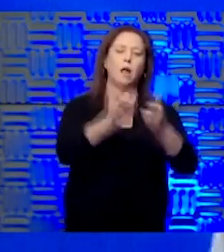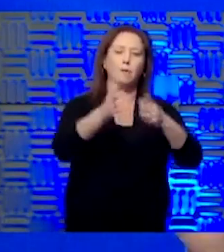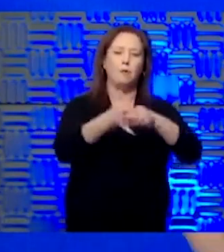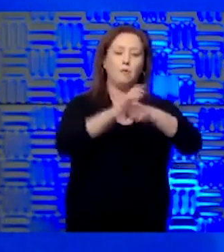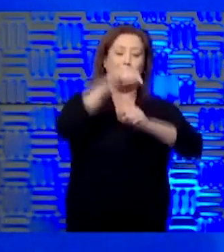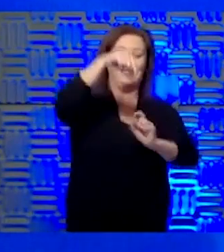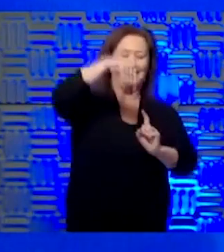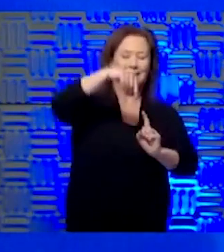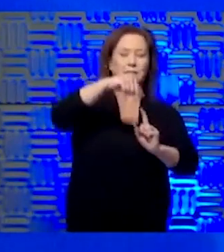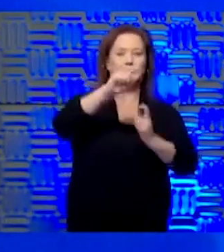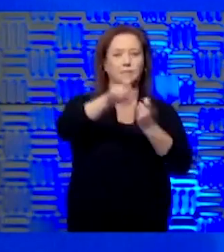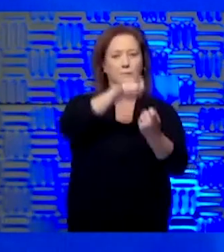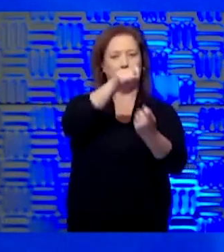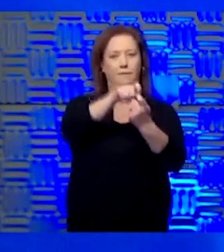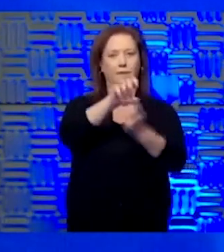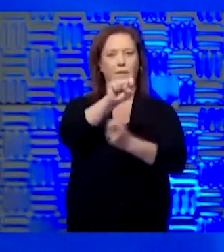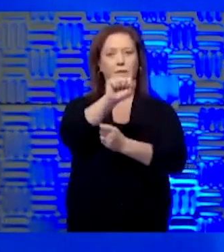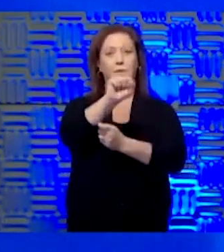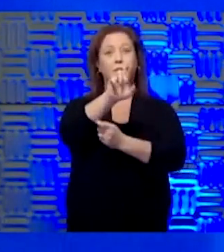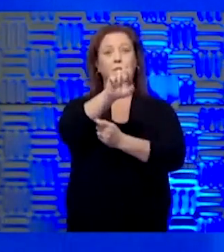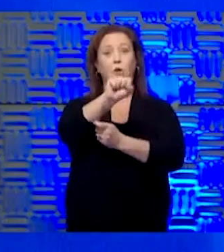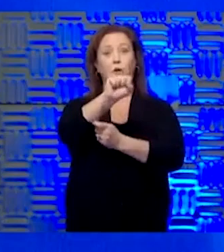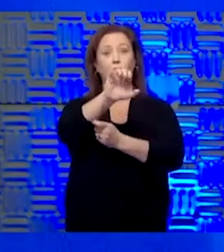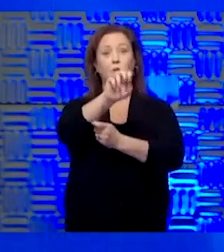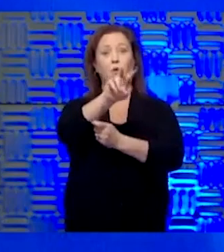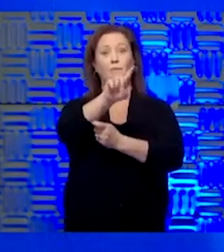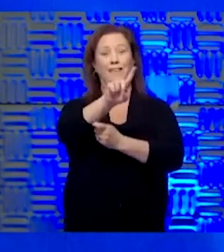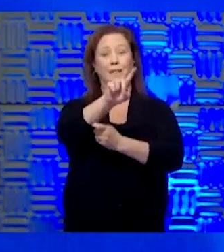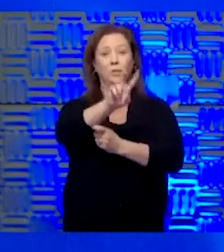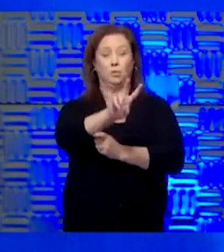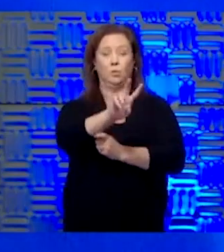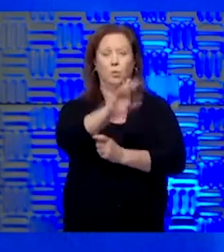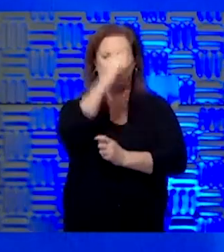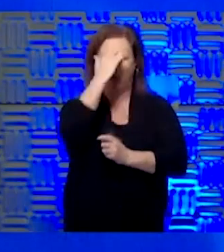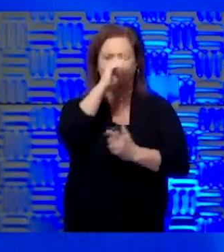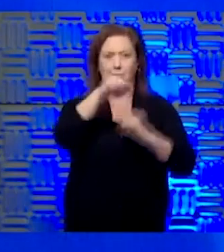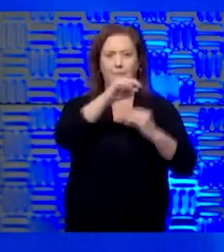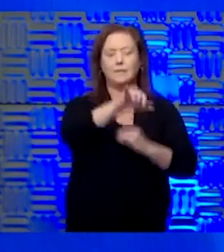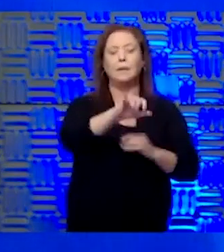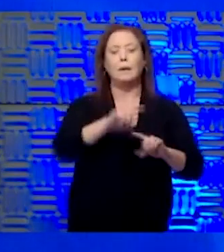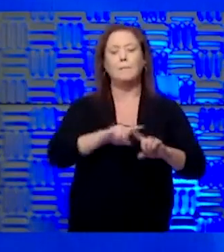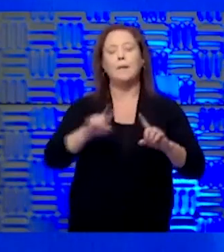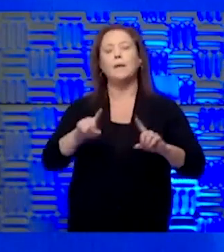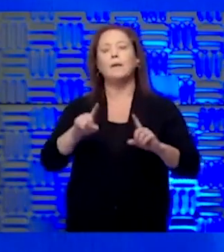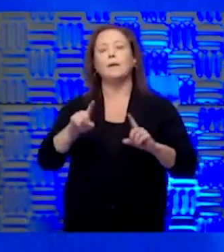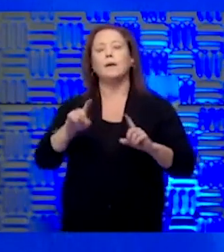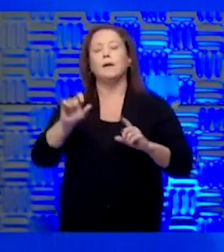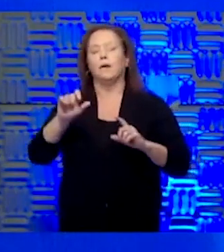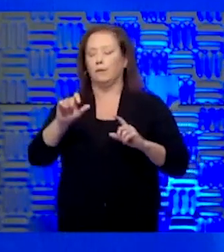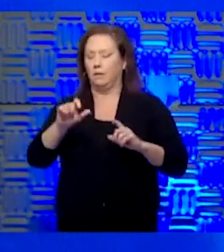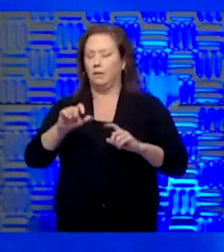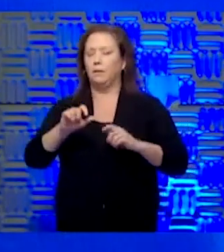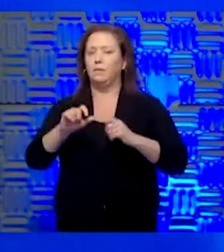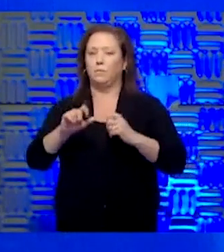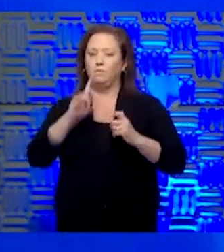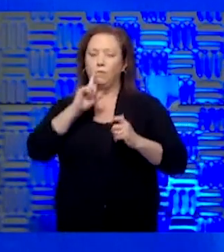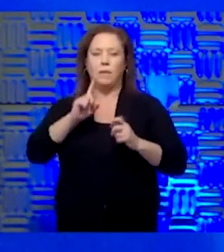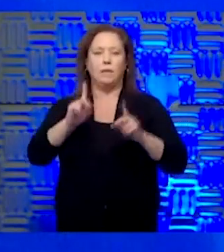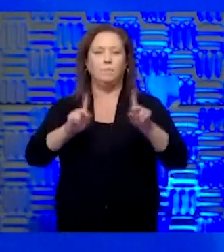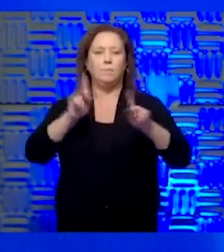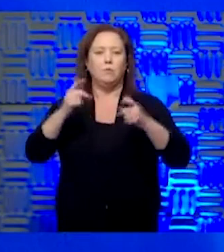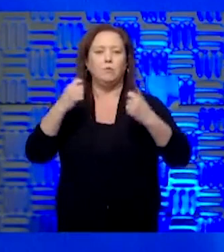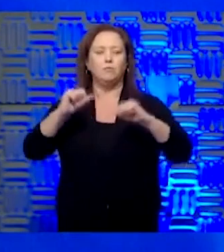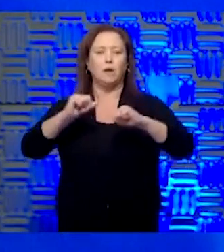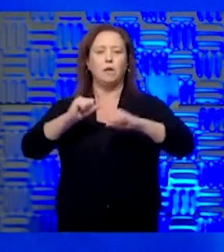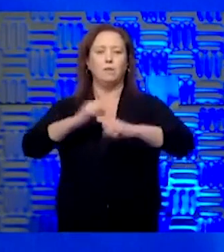this particular SARS-CoV-2. And part of it may be that I think people, out of an abundance of caution, are trying